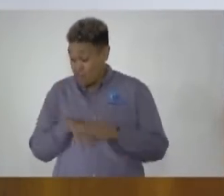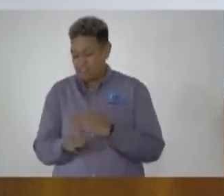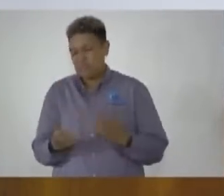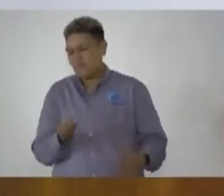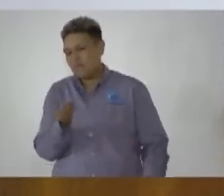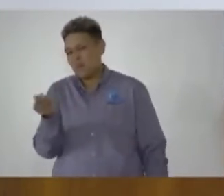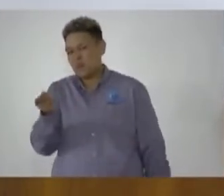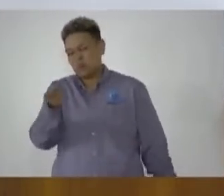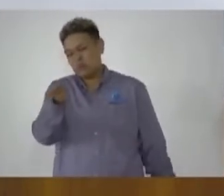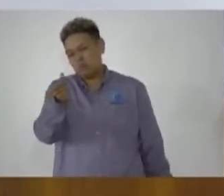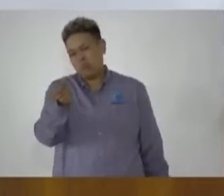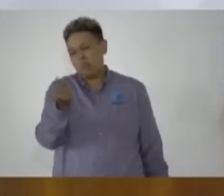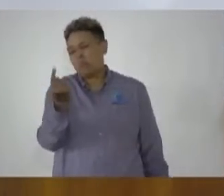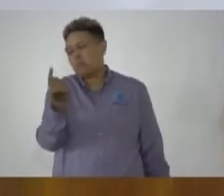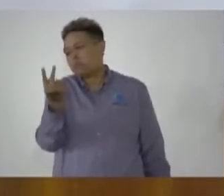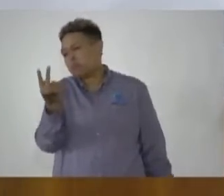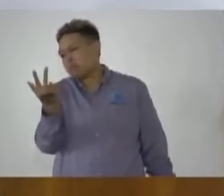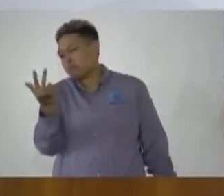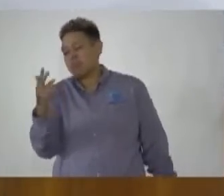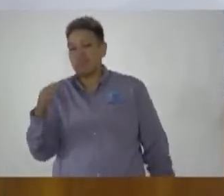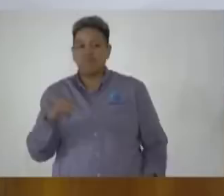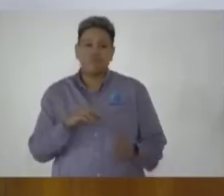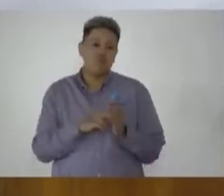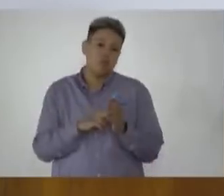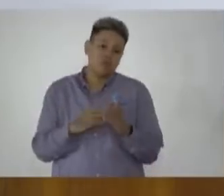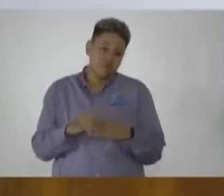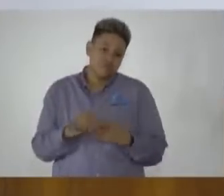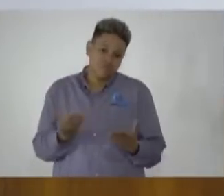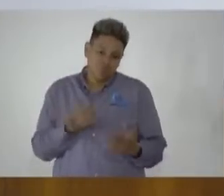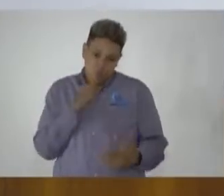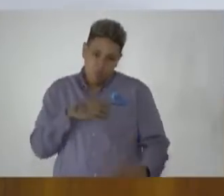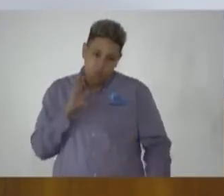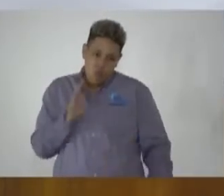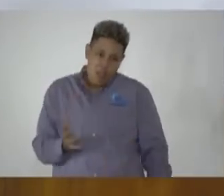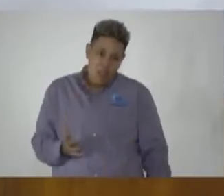is represented in both houses of Parliament.